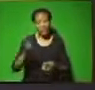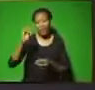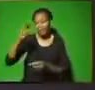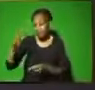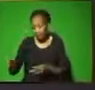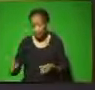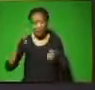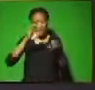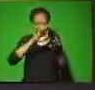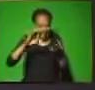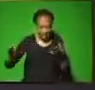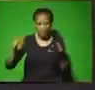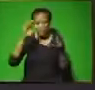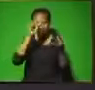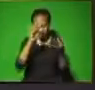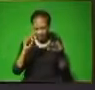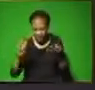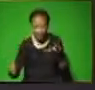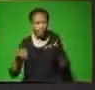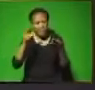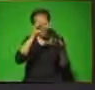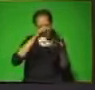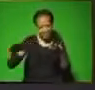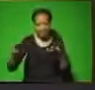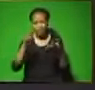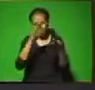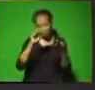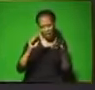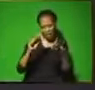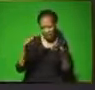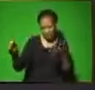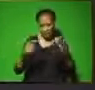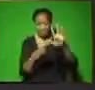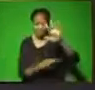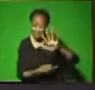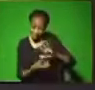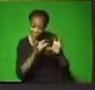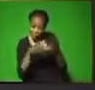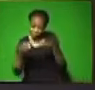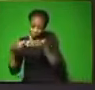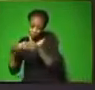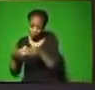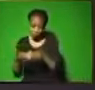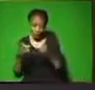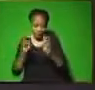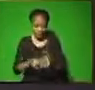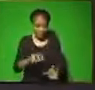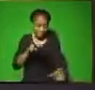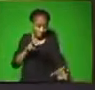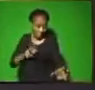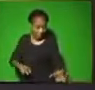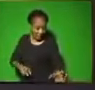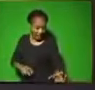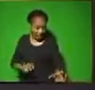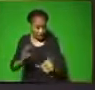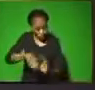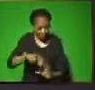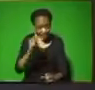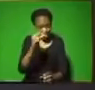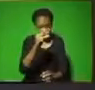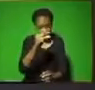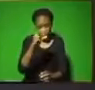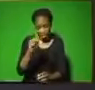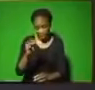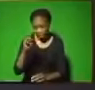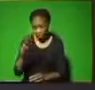EFF, ATM, NCC, and UAT in particular to resist and stay in the opposition benches is not